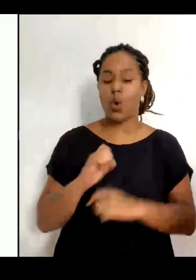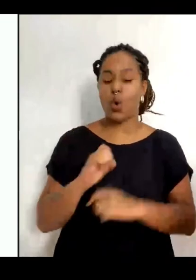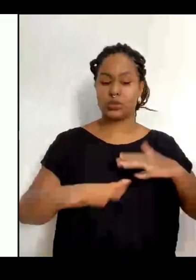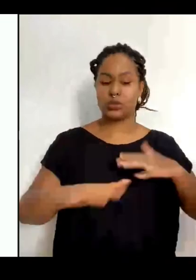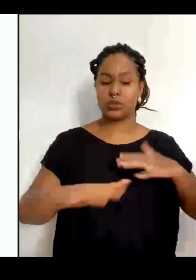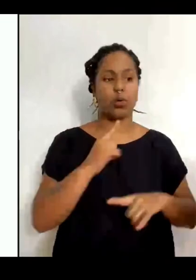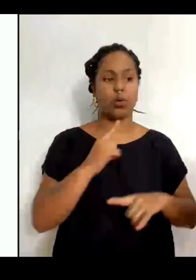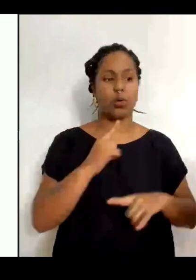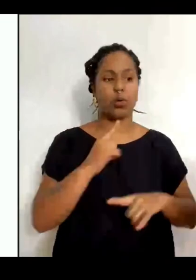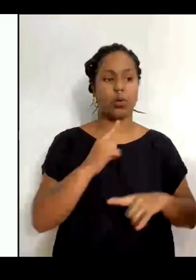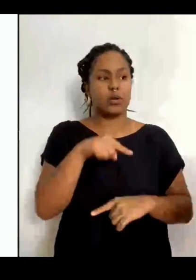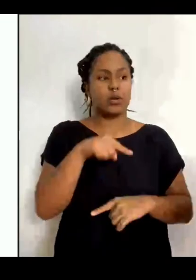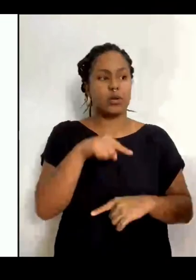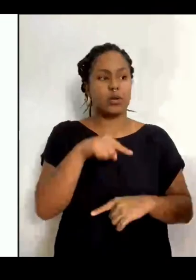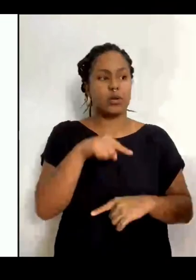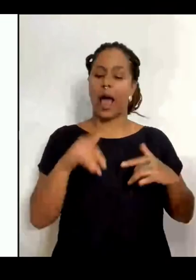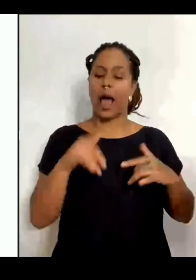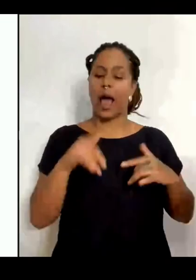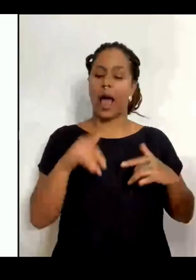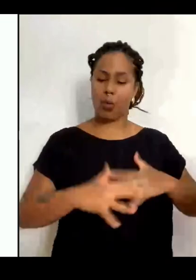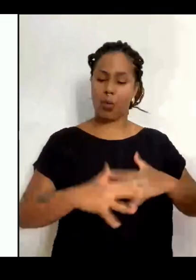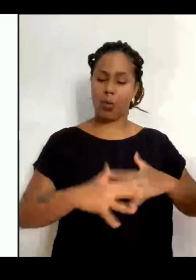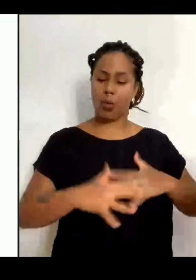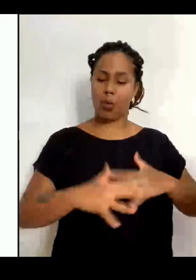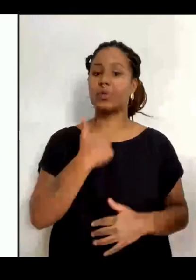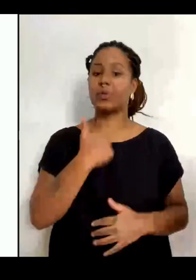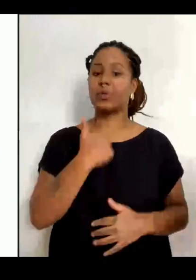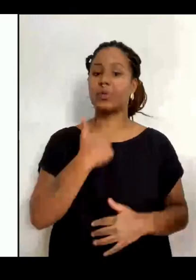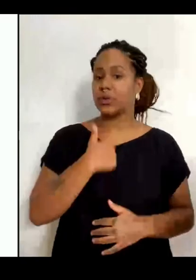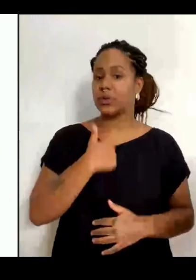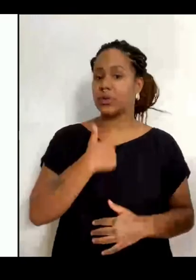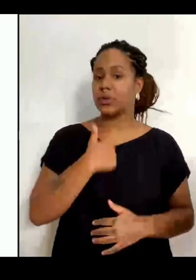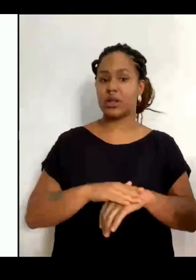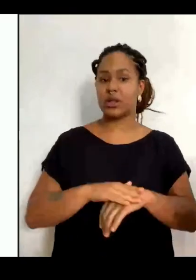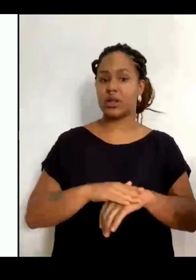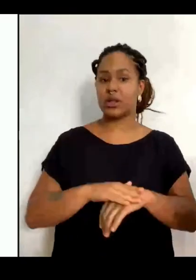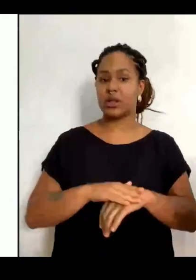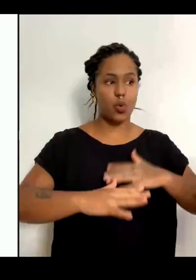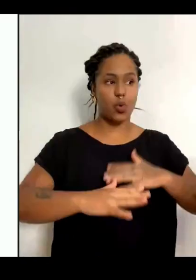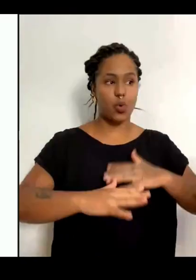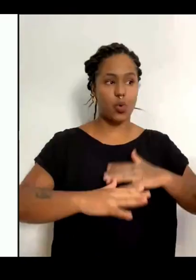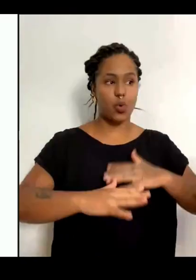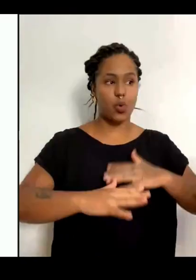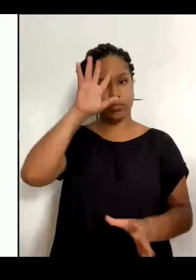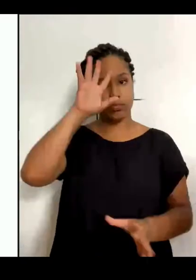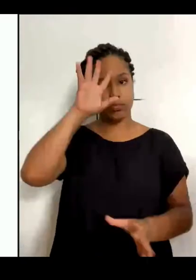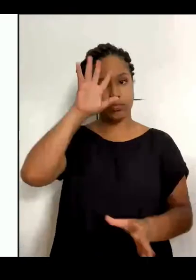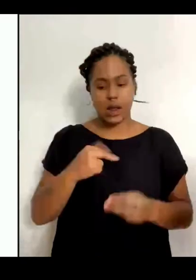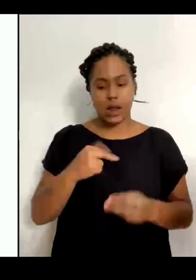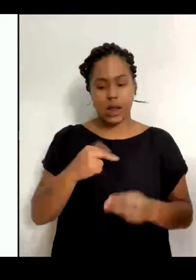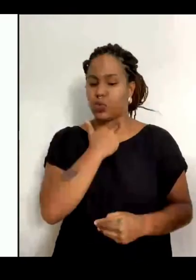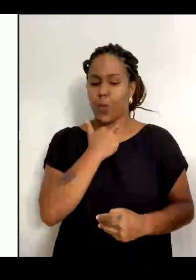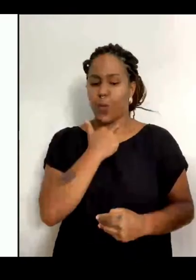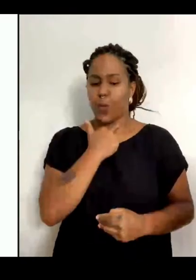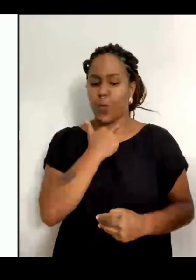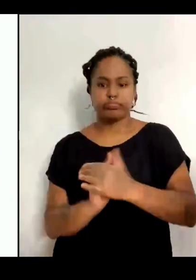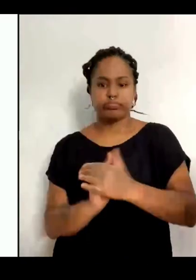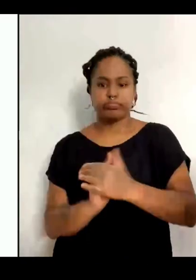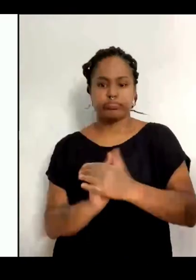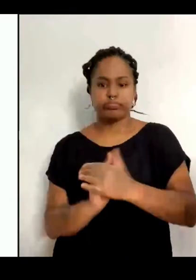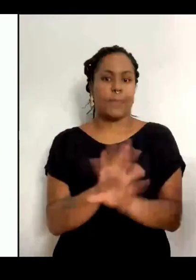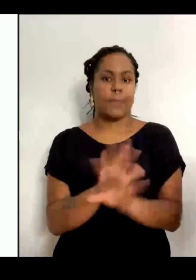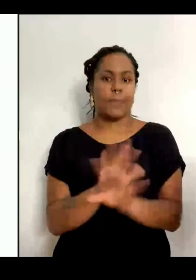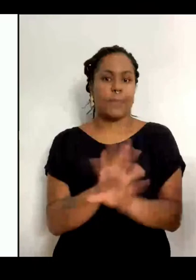its Edge or shift like those of shoals but erotics does not need to know a phenide a finite body to